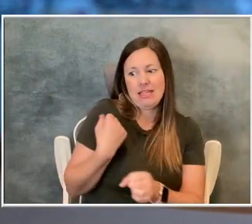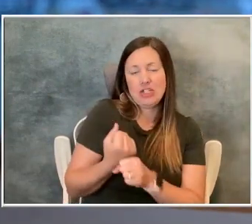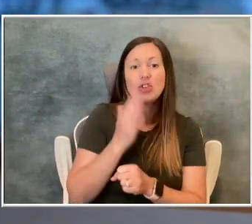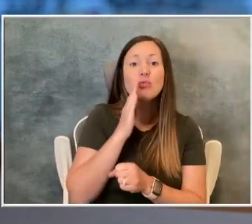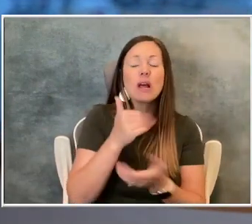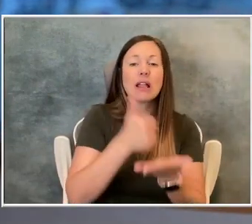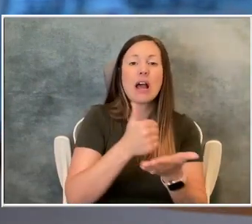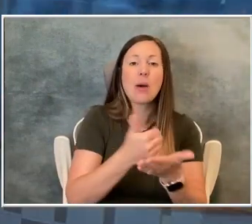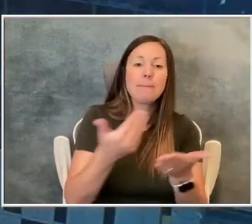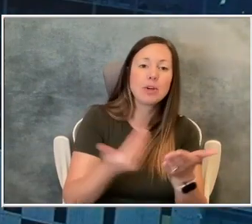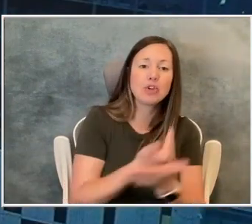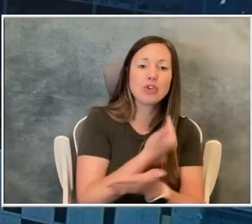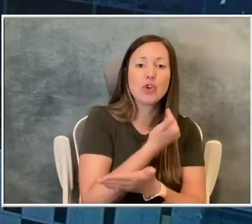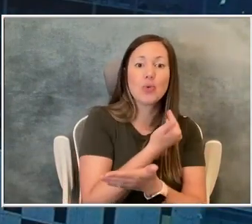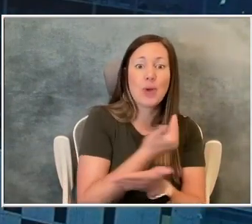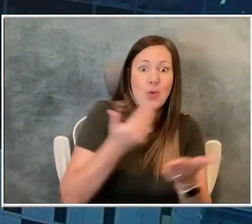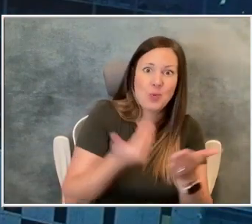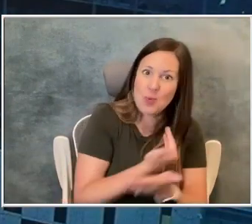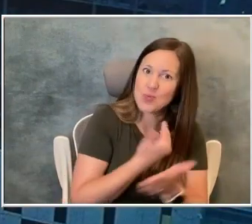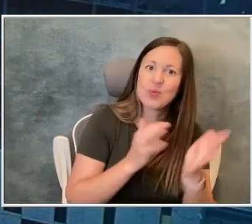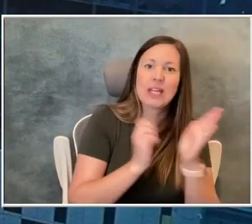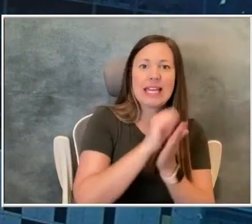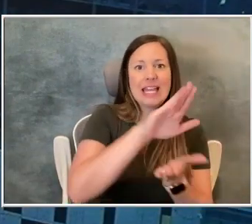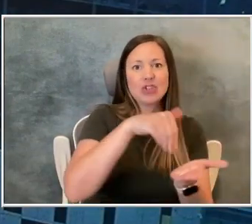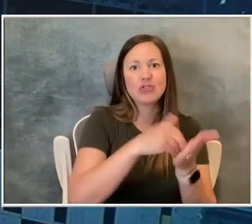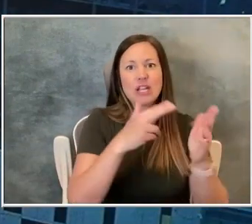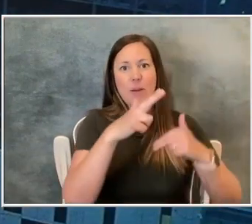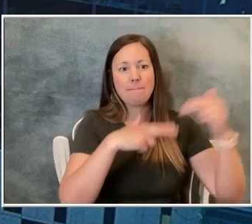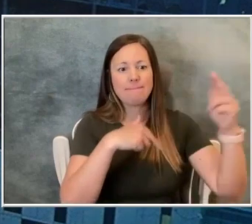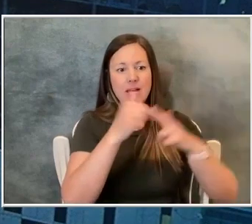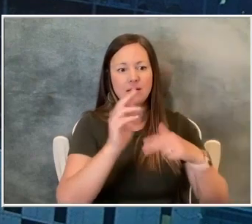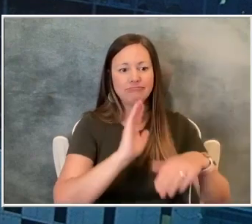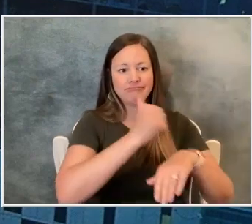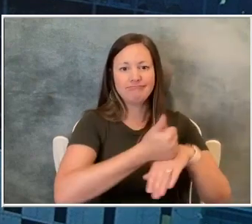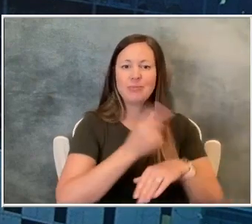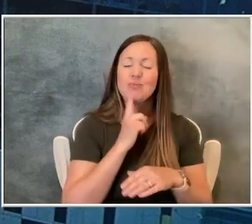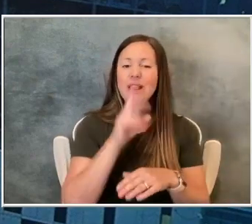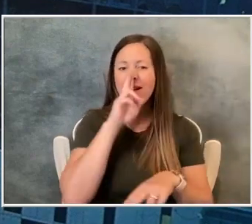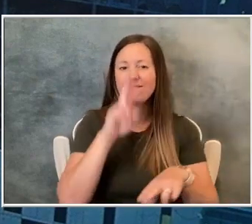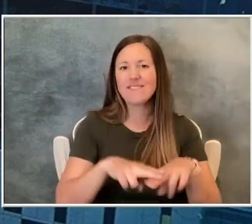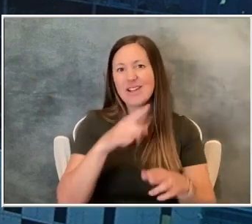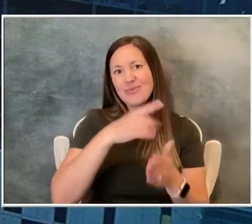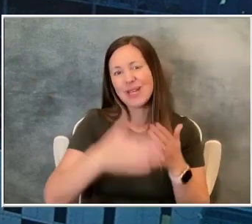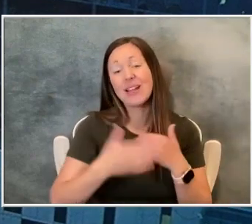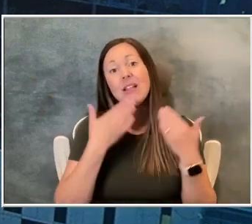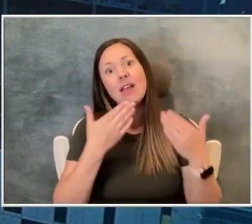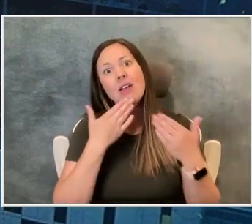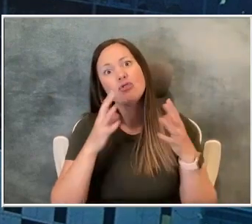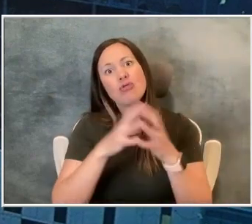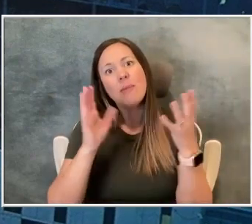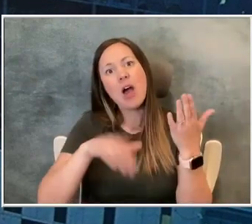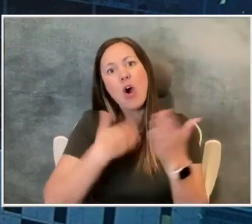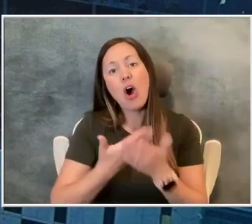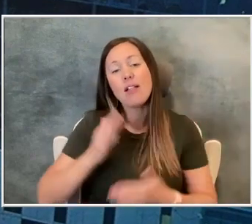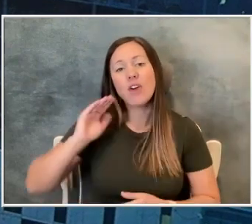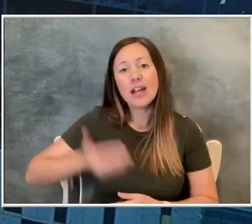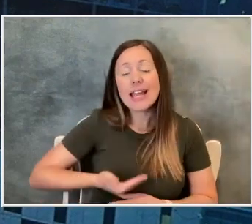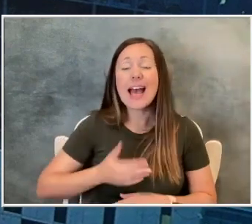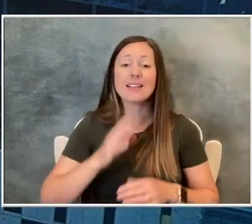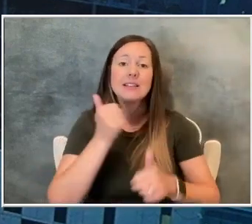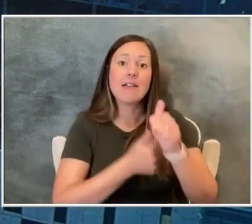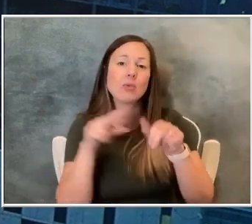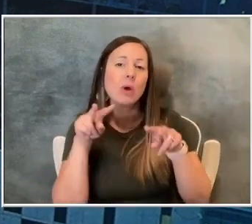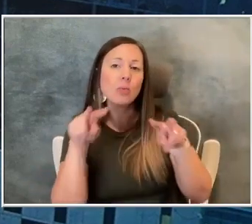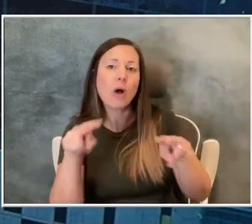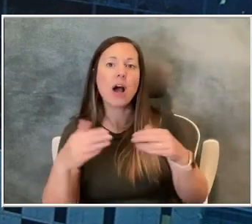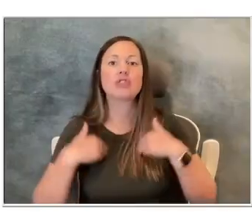brand new Cancer Center building. So it's going to be a fun weekend out there. Thanks to all of our guests today. Thanks to our viewers for being with us. Have a great weekend,